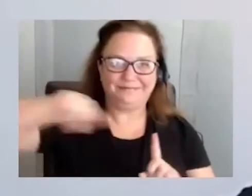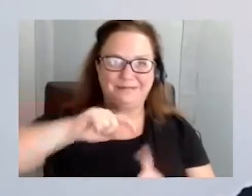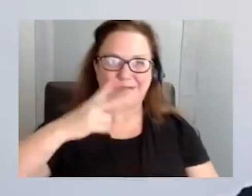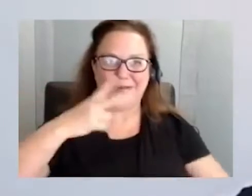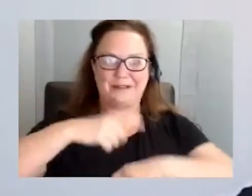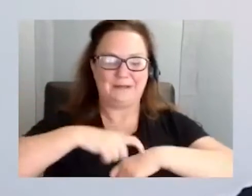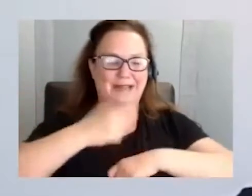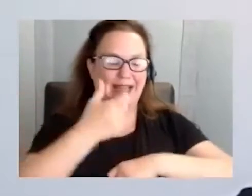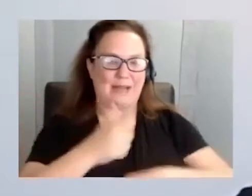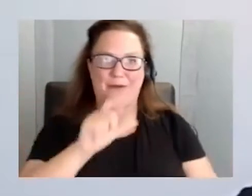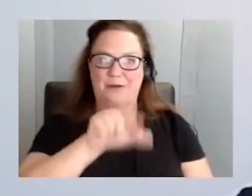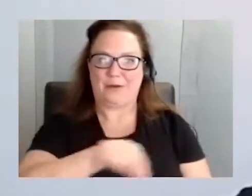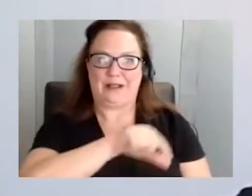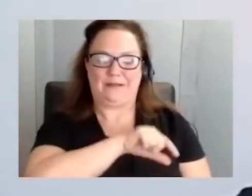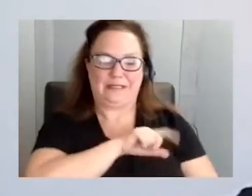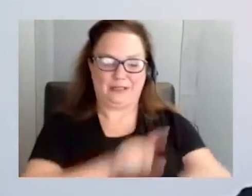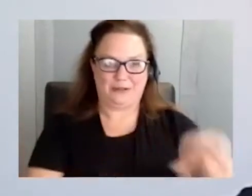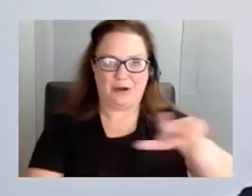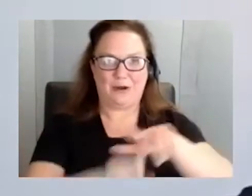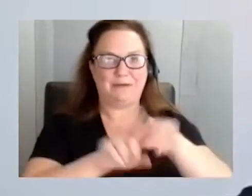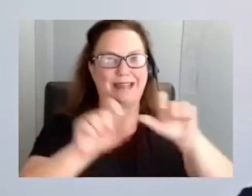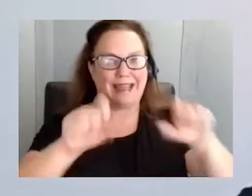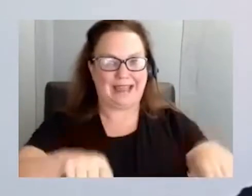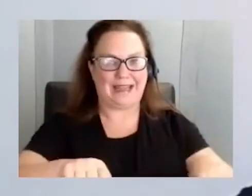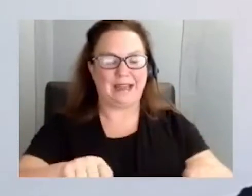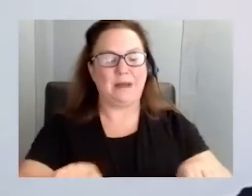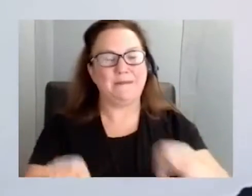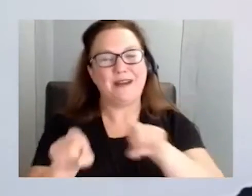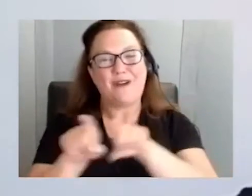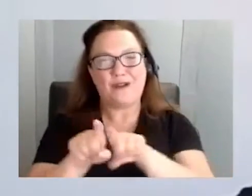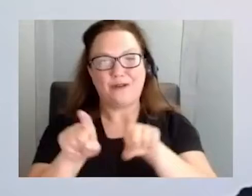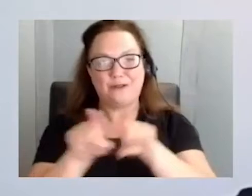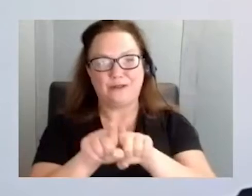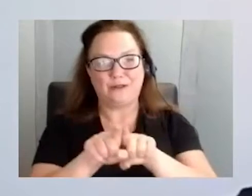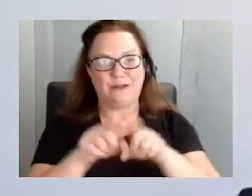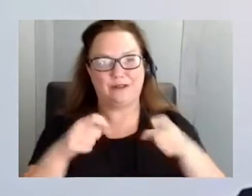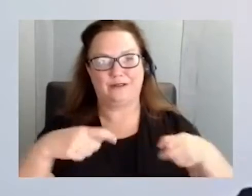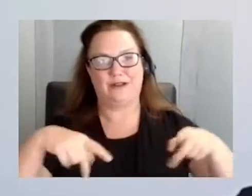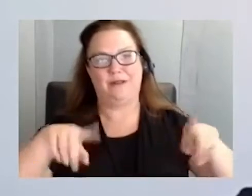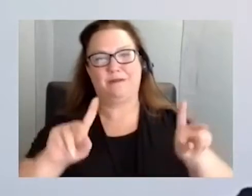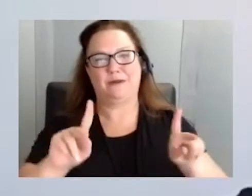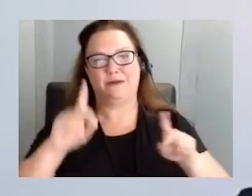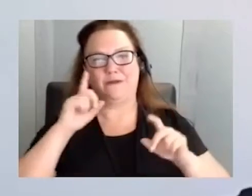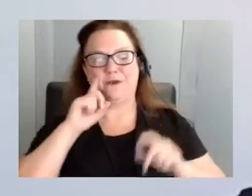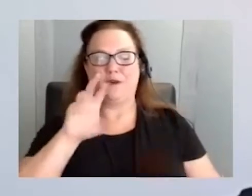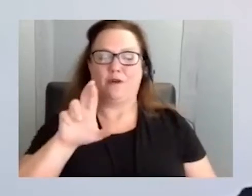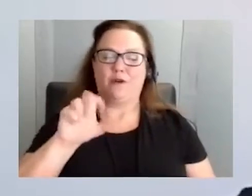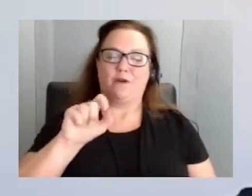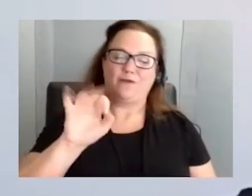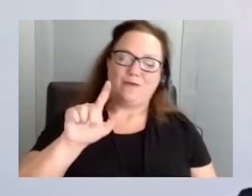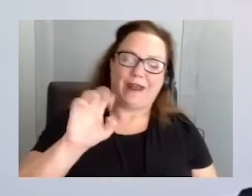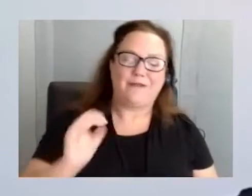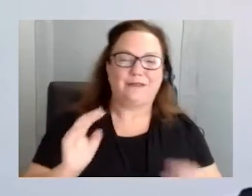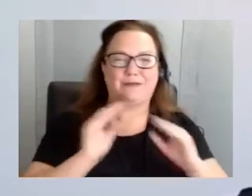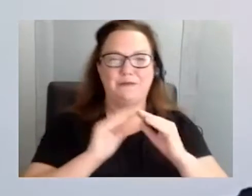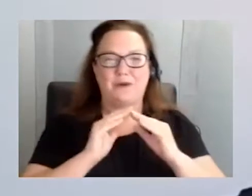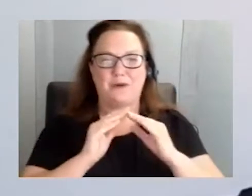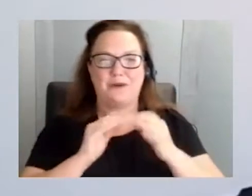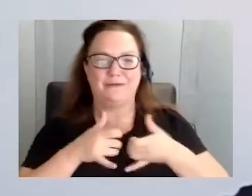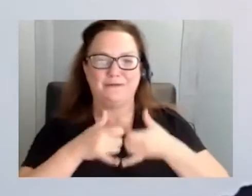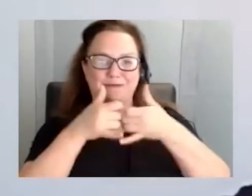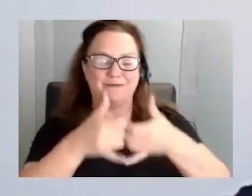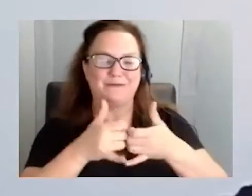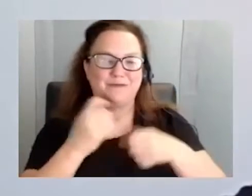who's eligible and shows up gets to do that. But in addition to that, there are opportunities for raffles, for additional prizes for folks who